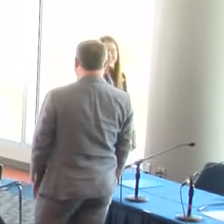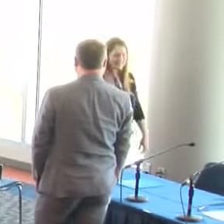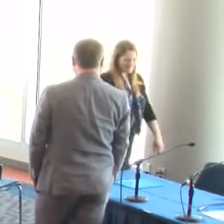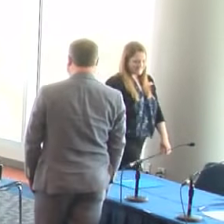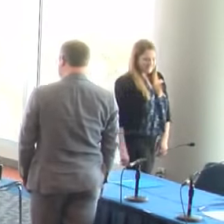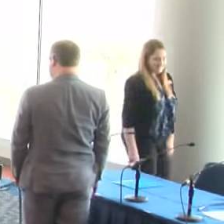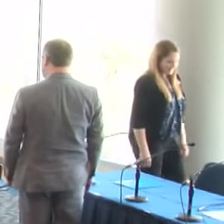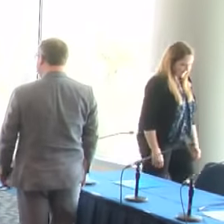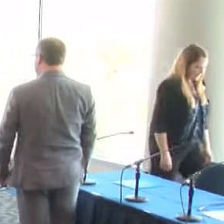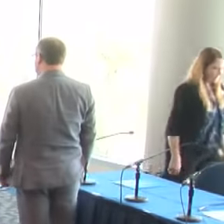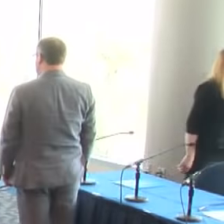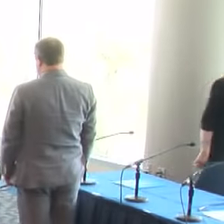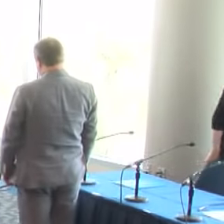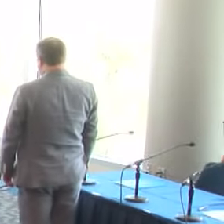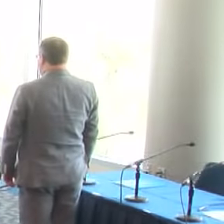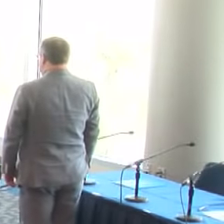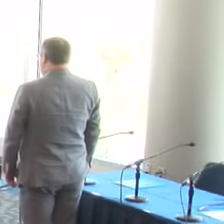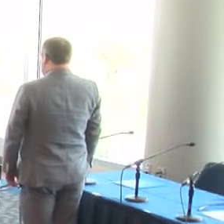applause